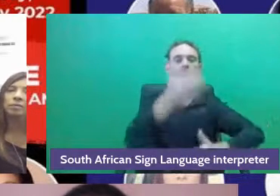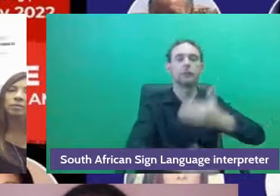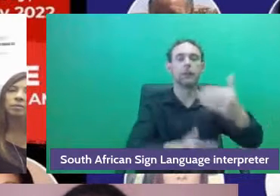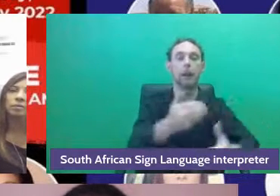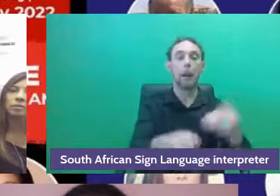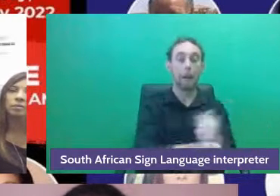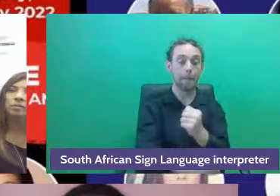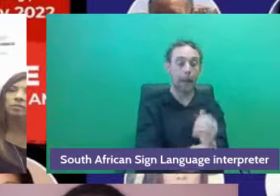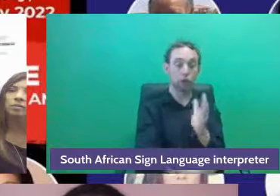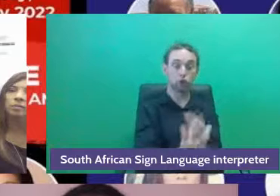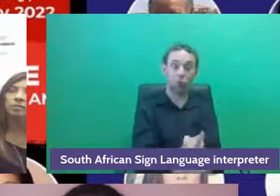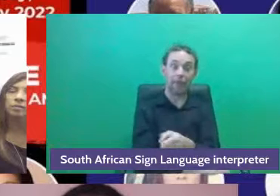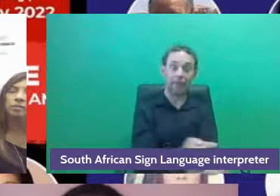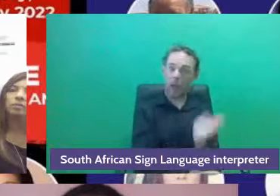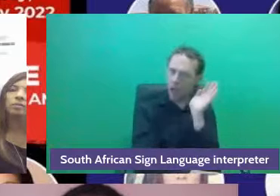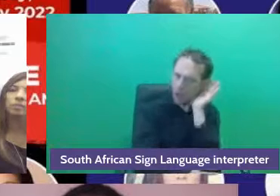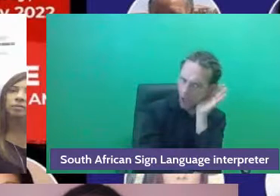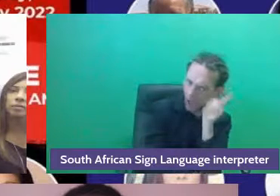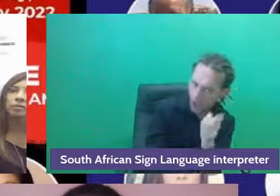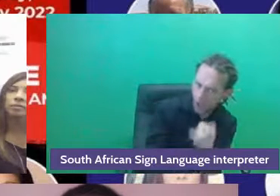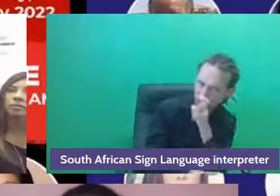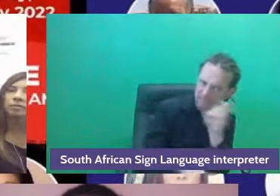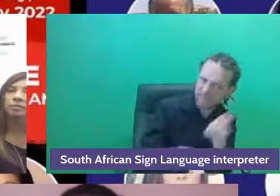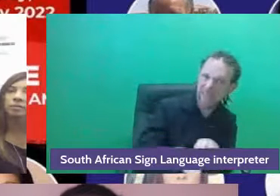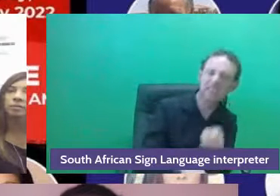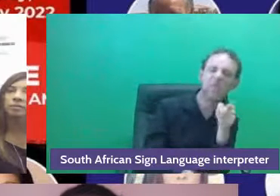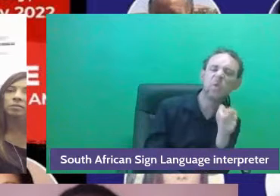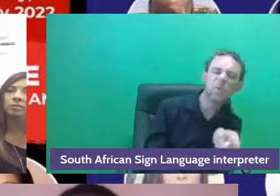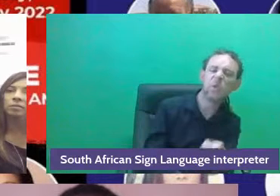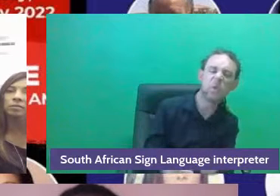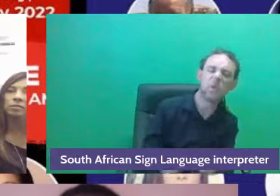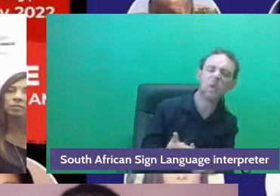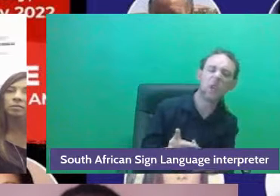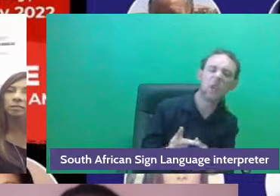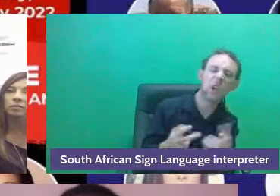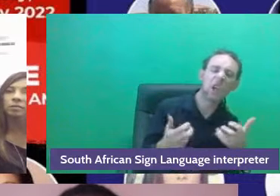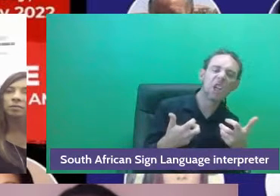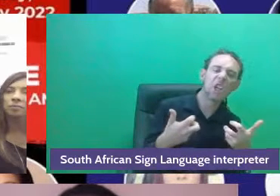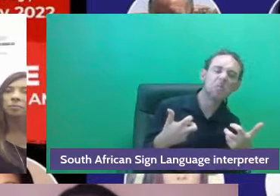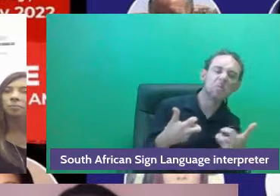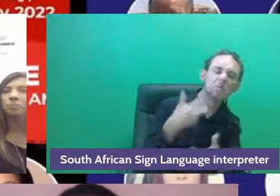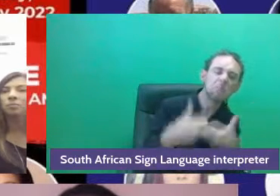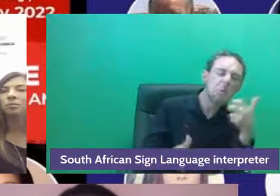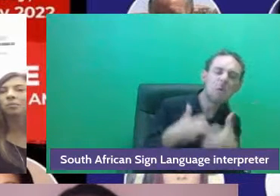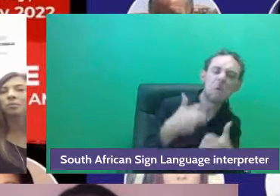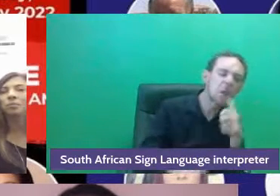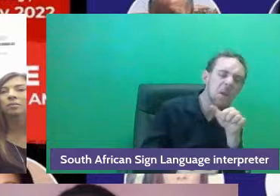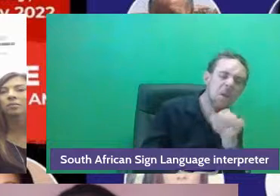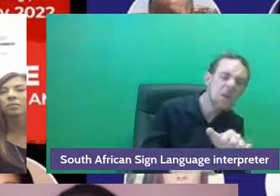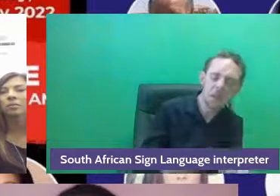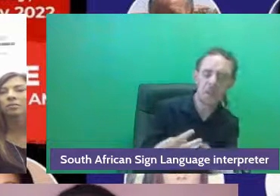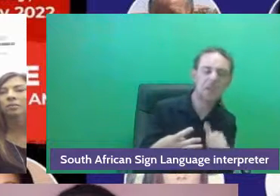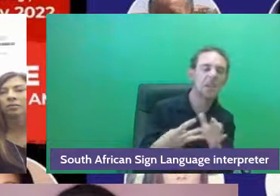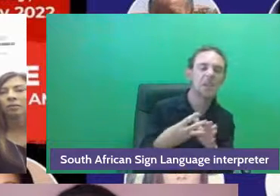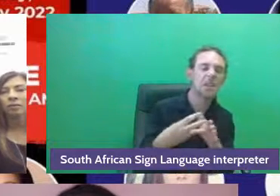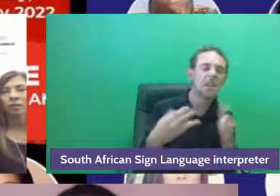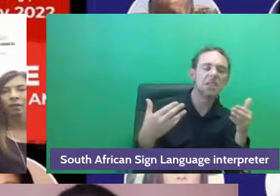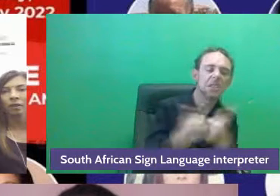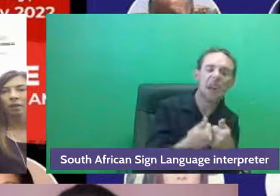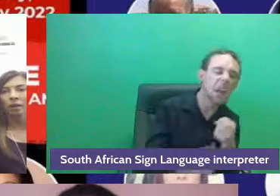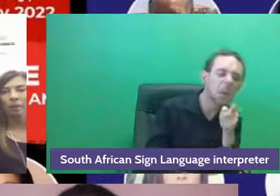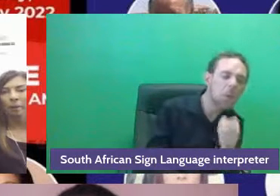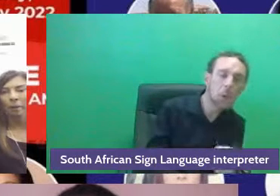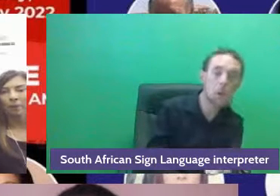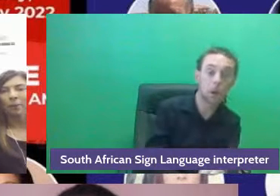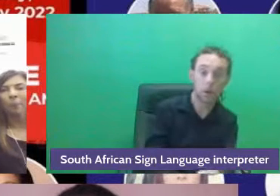are heard, to ensure that their circumstances are considered. As you've mentioned, that the community itself is very